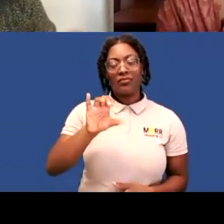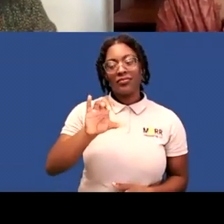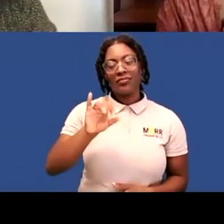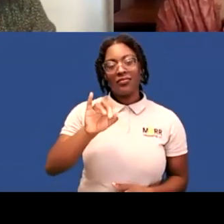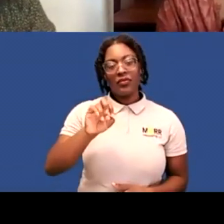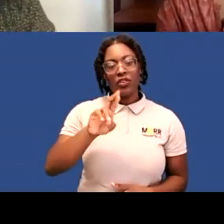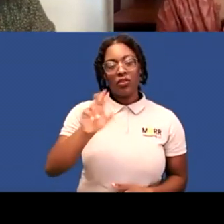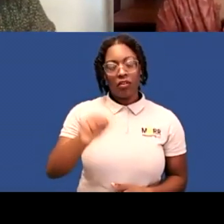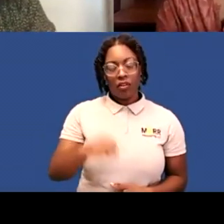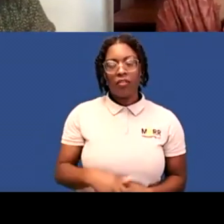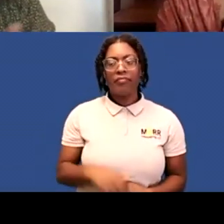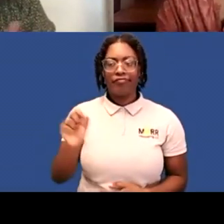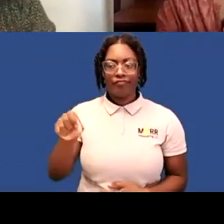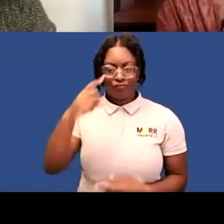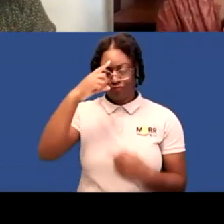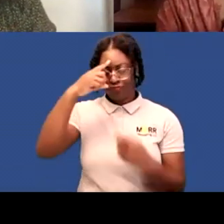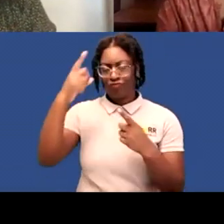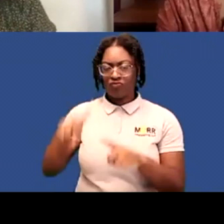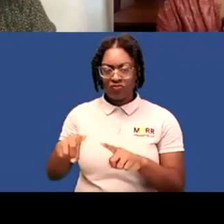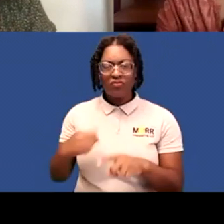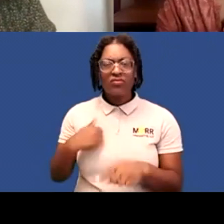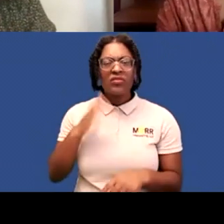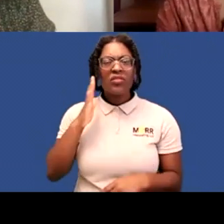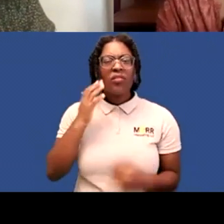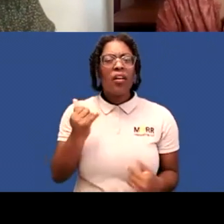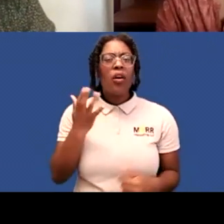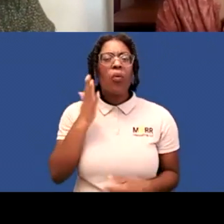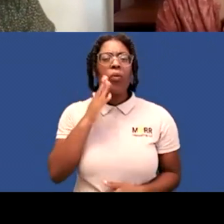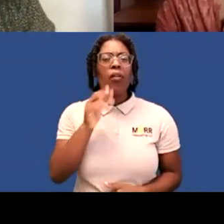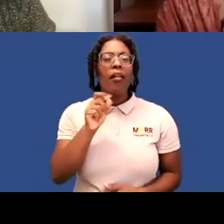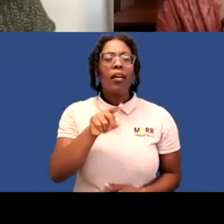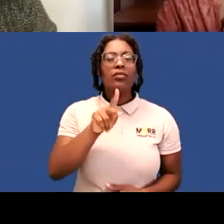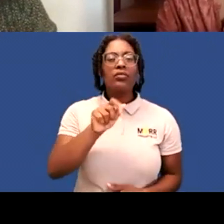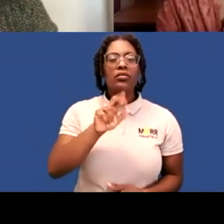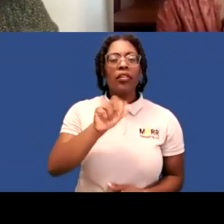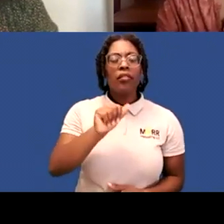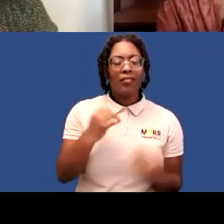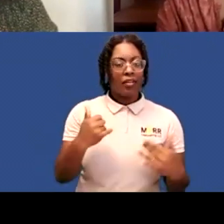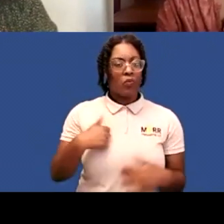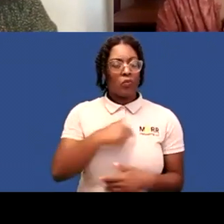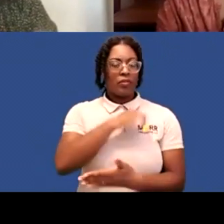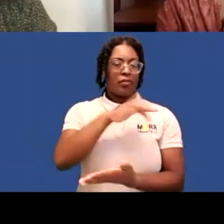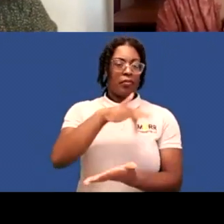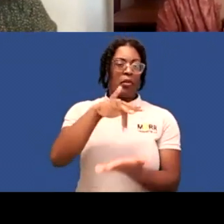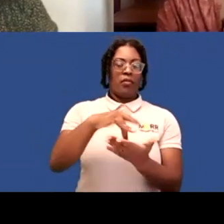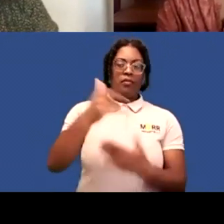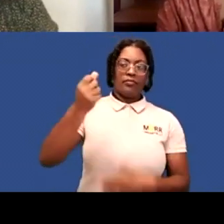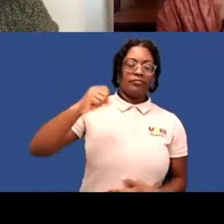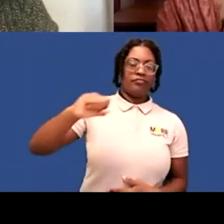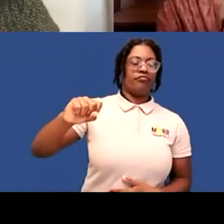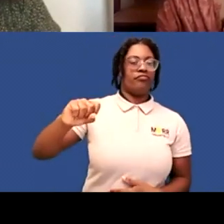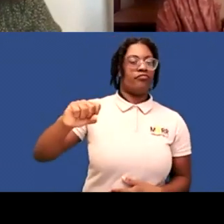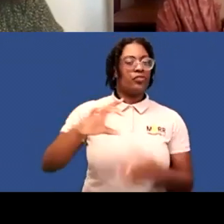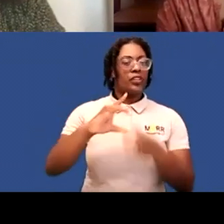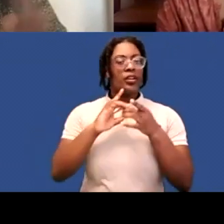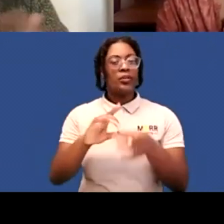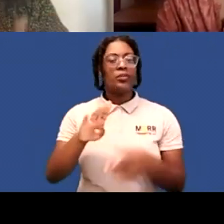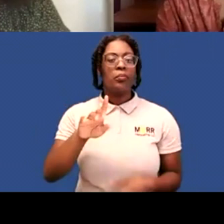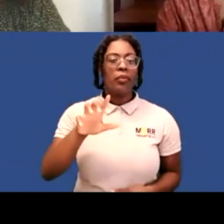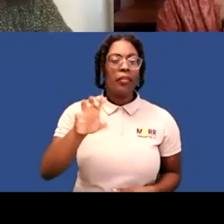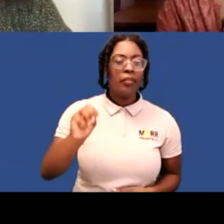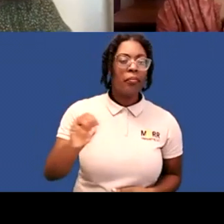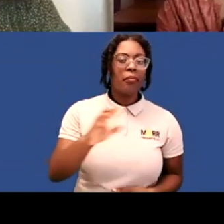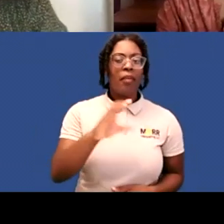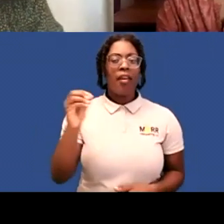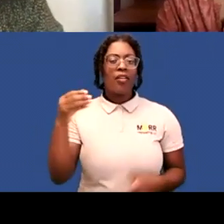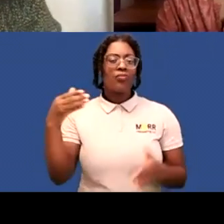in the midst of a rebellion against white supremacy and anti-Blackness, and it's imperative that we teach about the long history of white supremacy, as